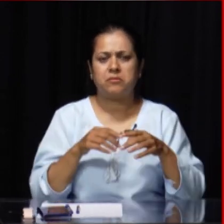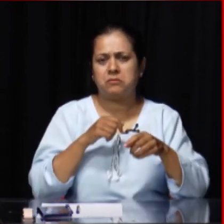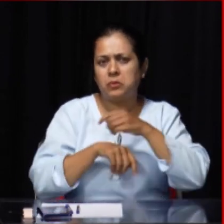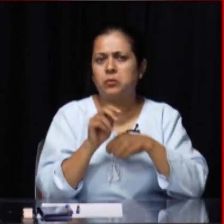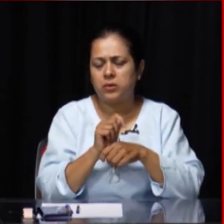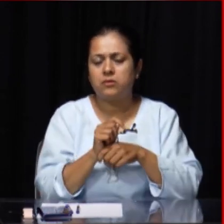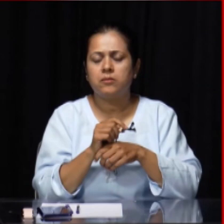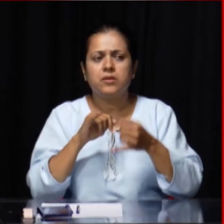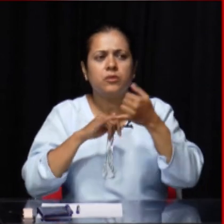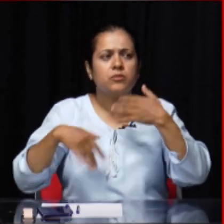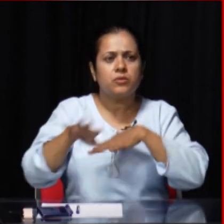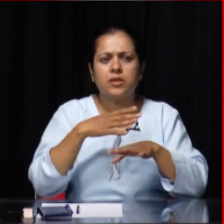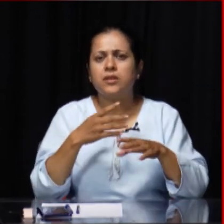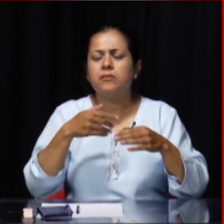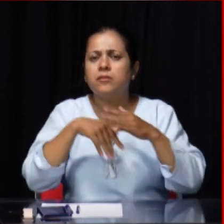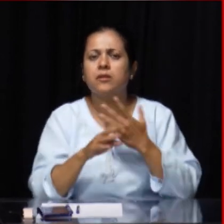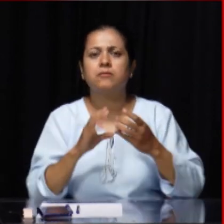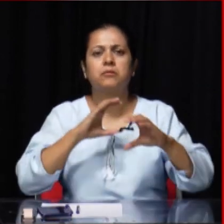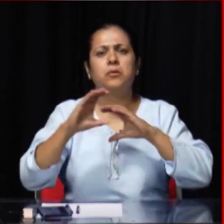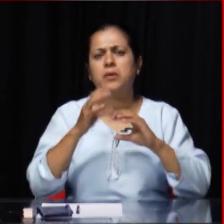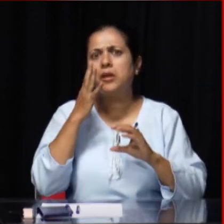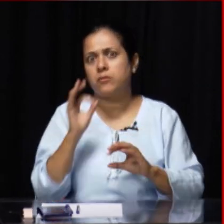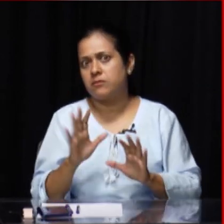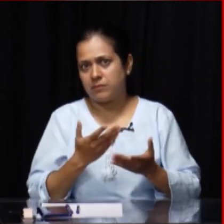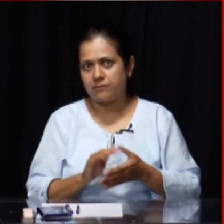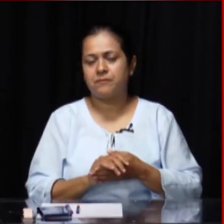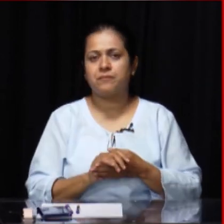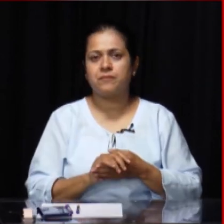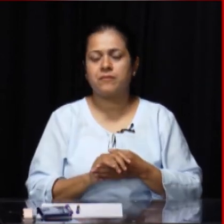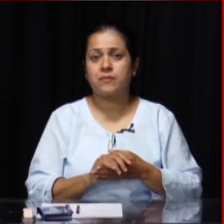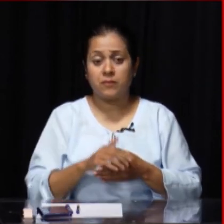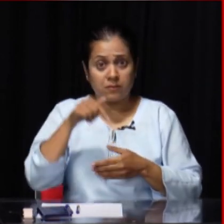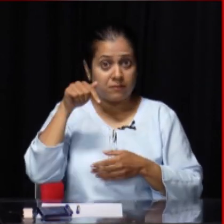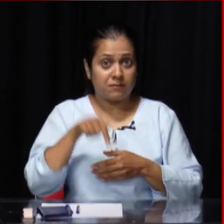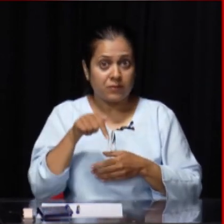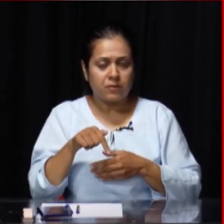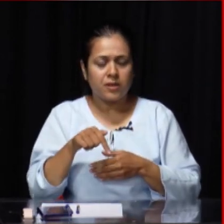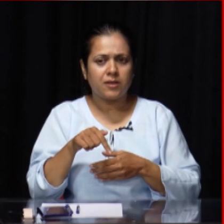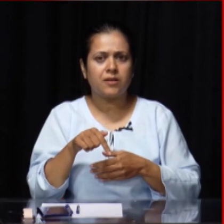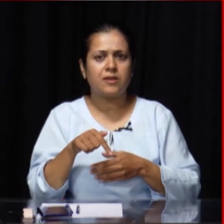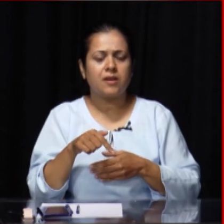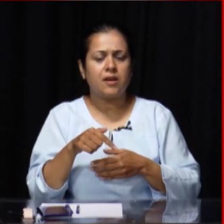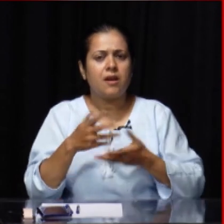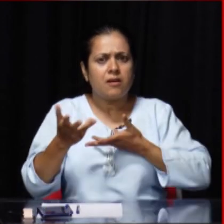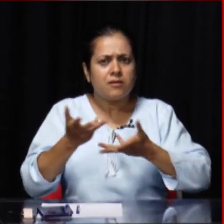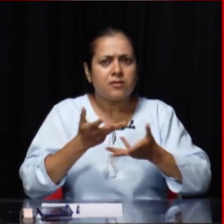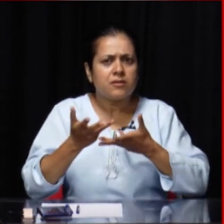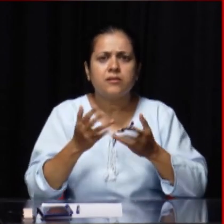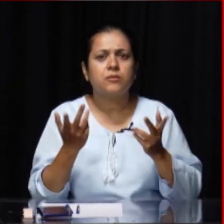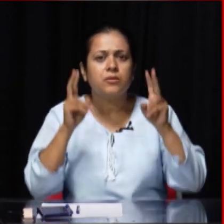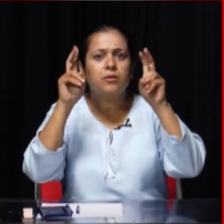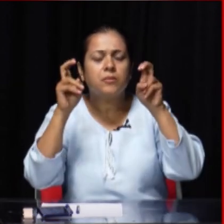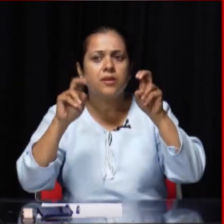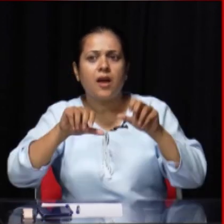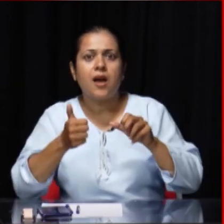are in a society where communication is very, very important. So, today to discuss another form of